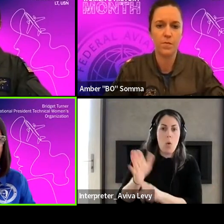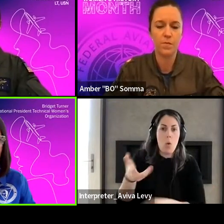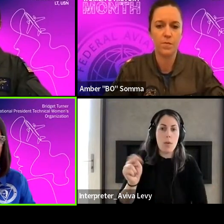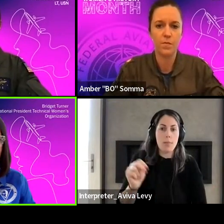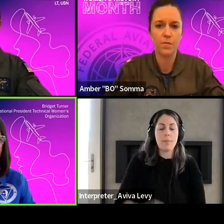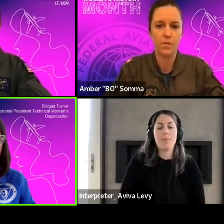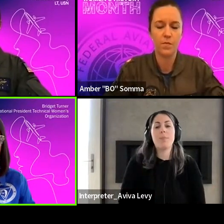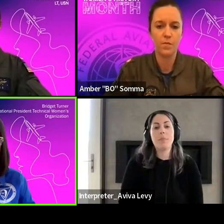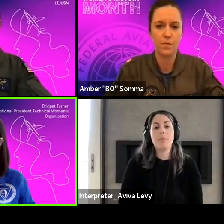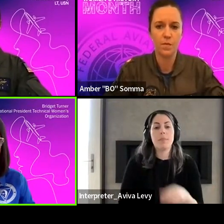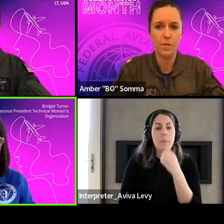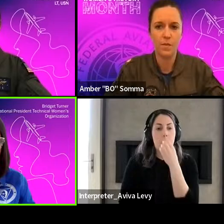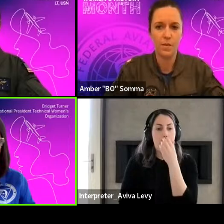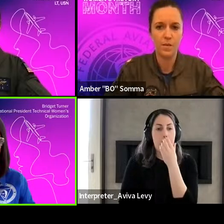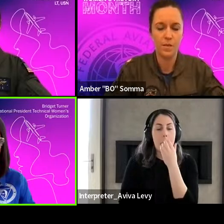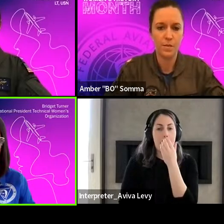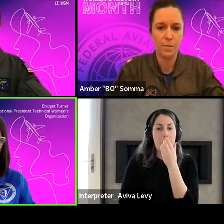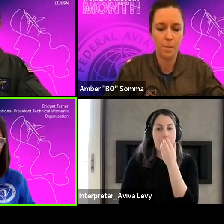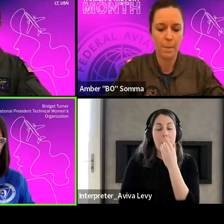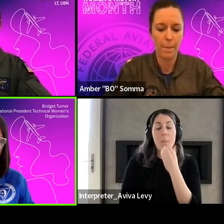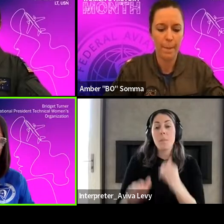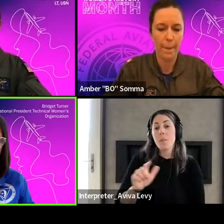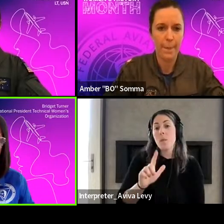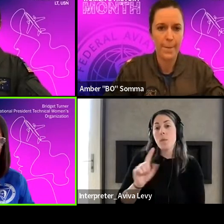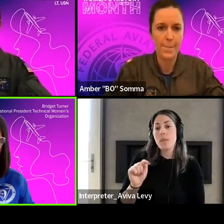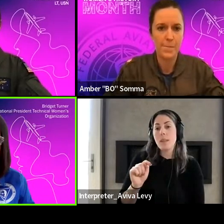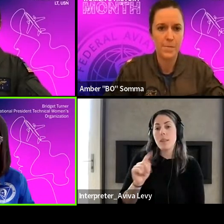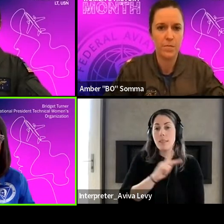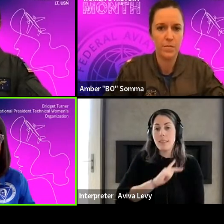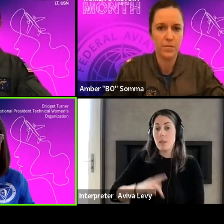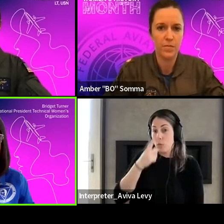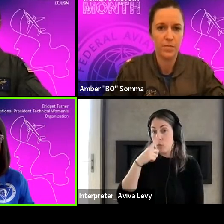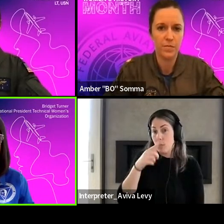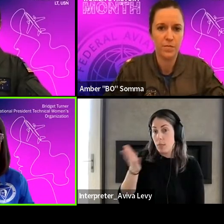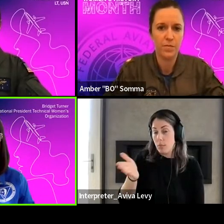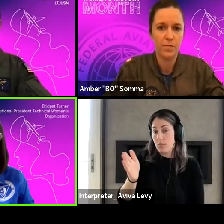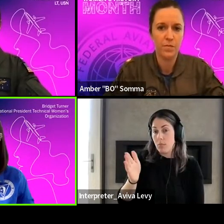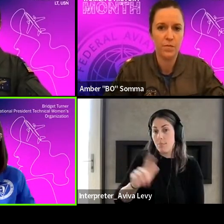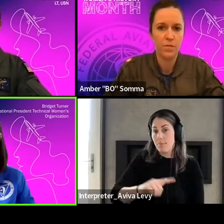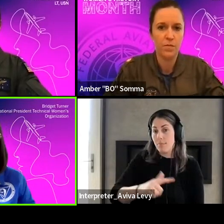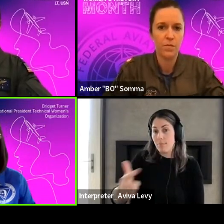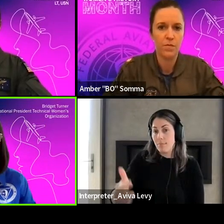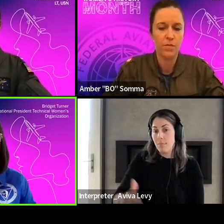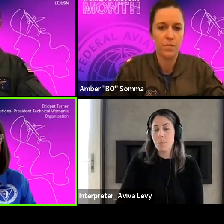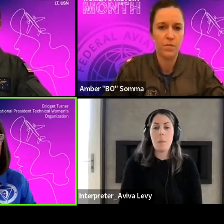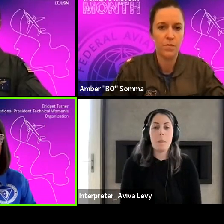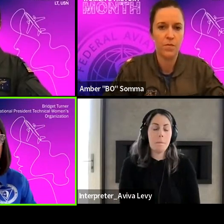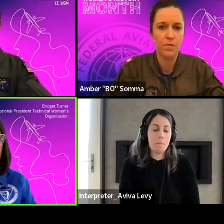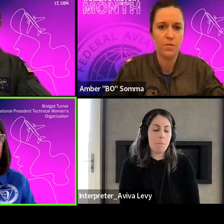King, can you share with us if you had overcome any challenges or how you navigated through them?